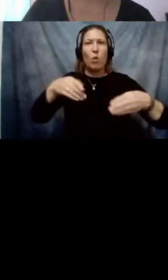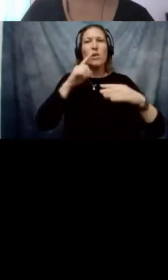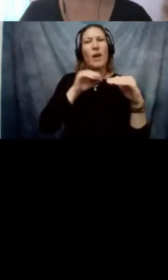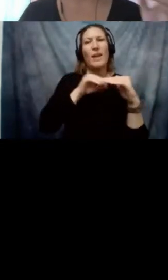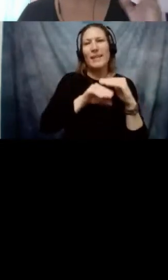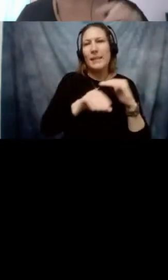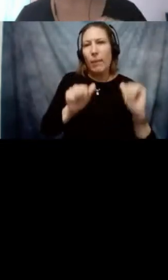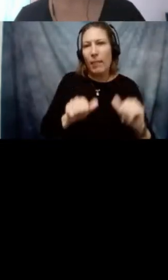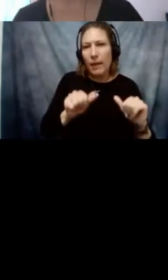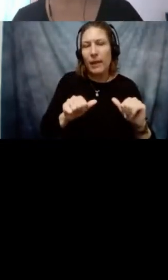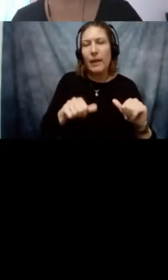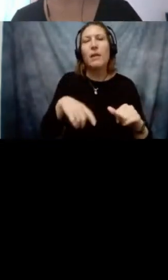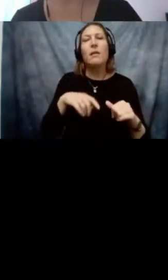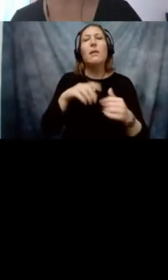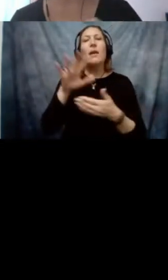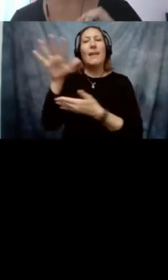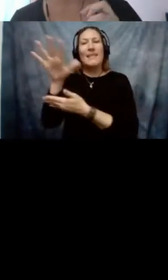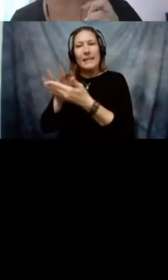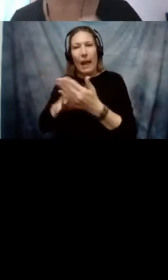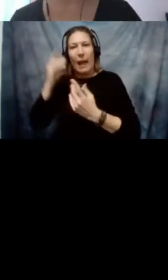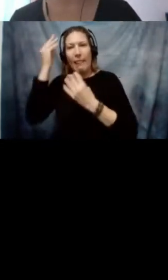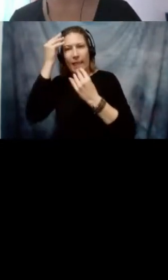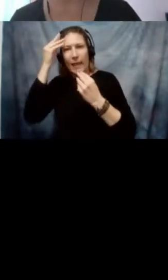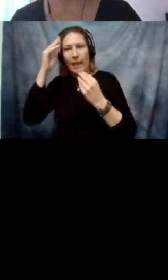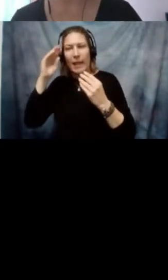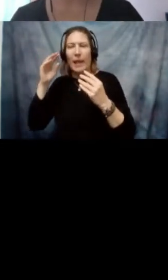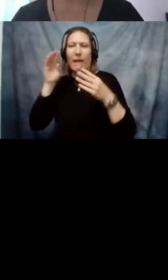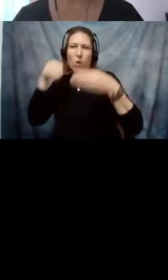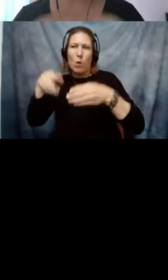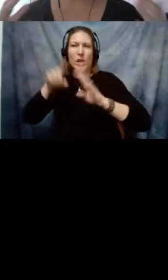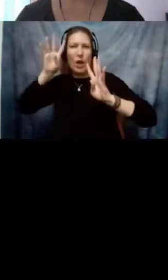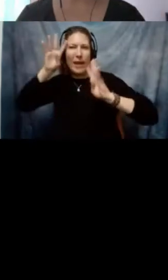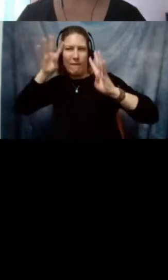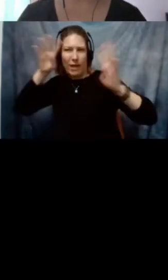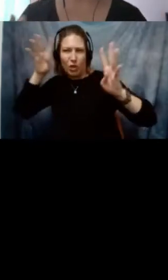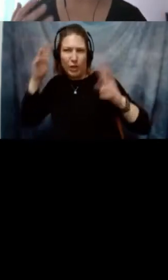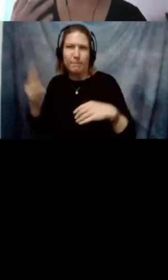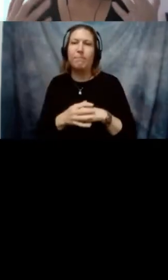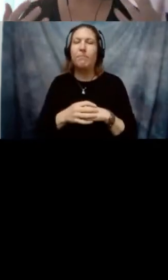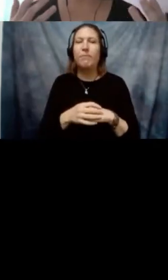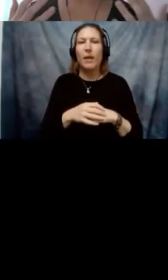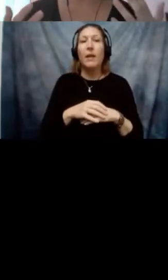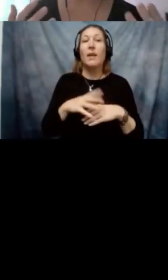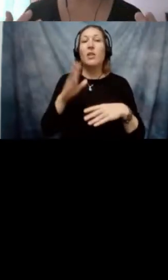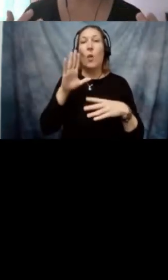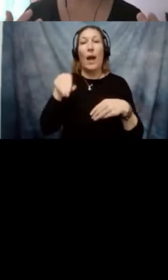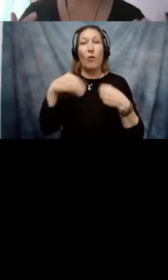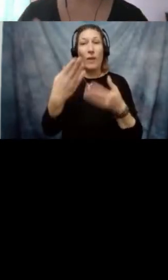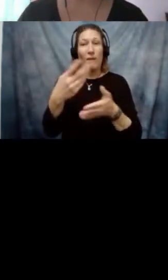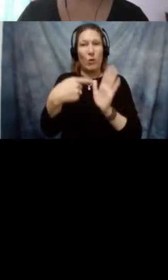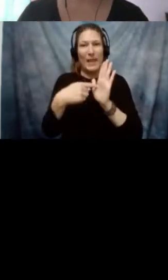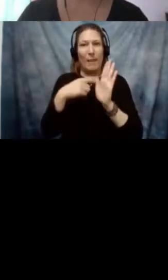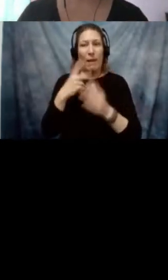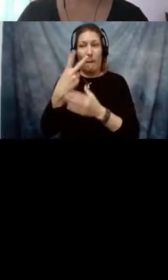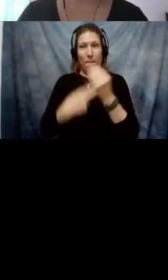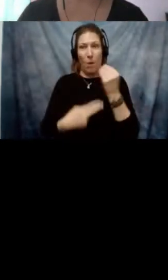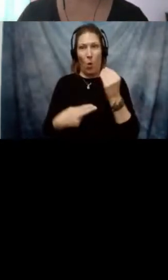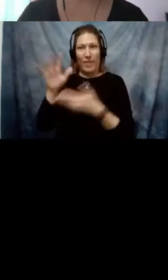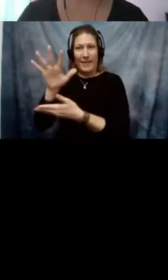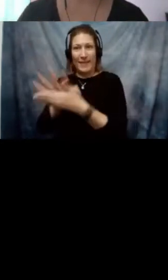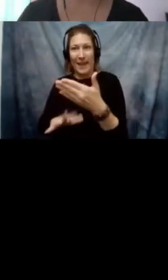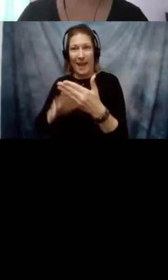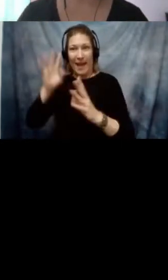and design thinking concentrates a little bit on innovative thinking. And here's an example of when both principles were used. This is the